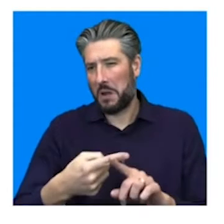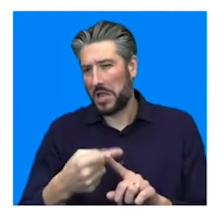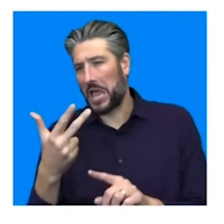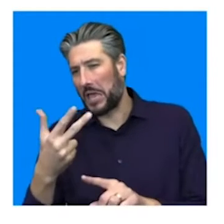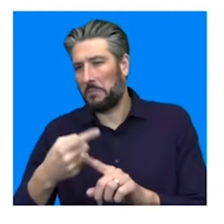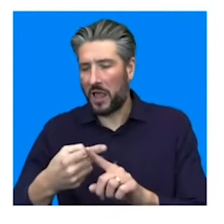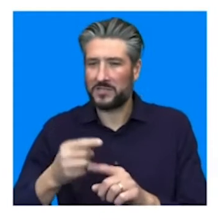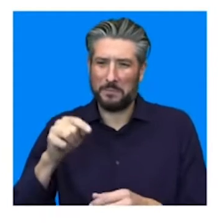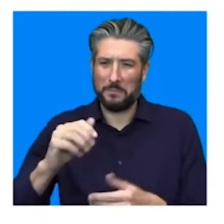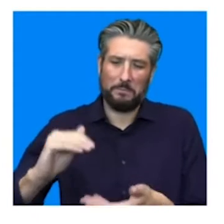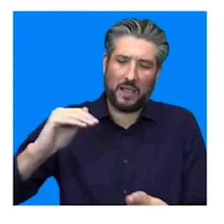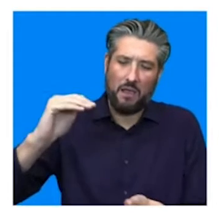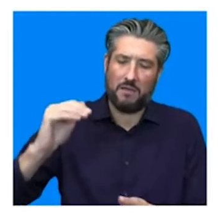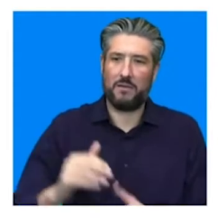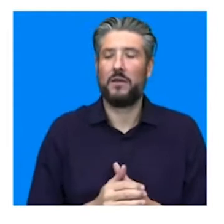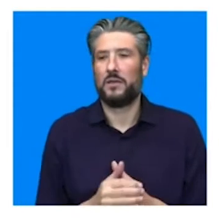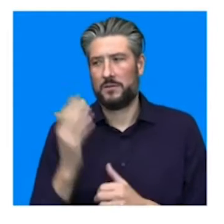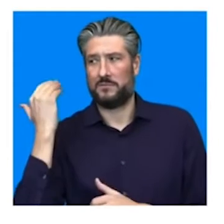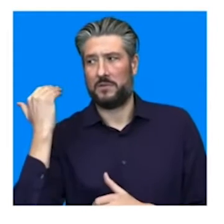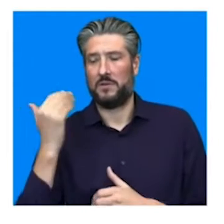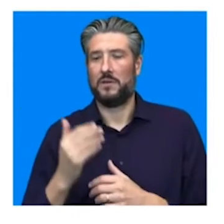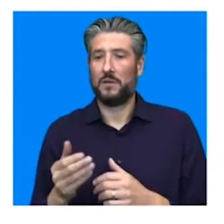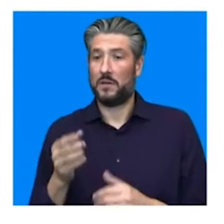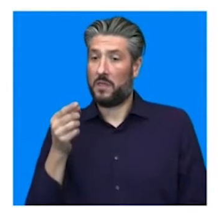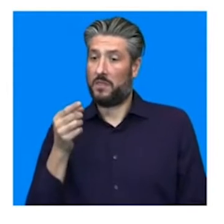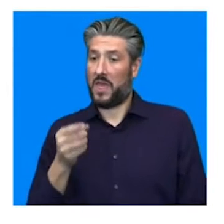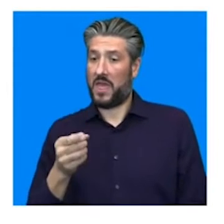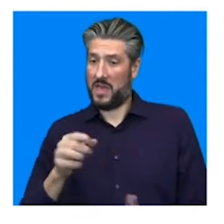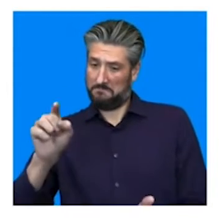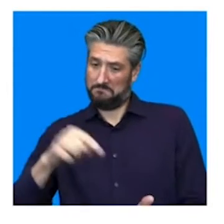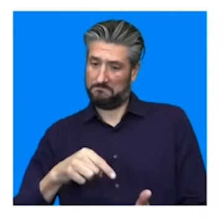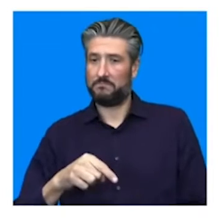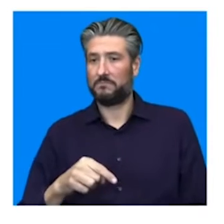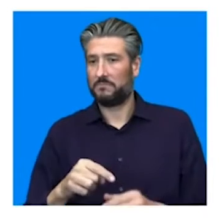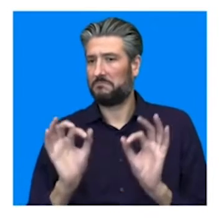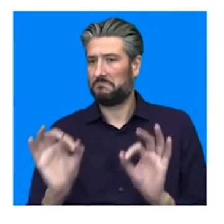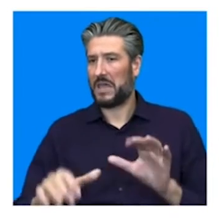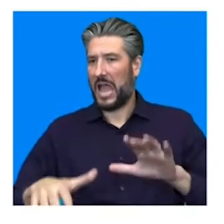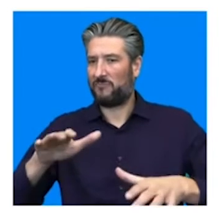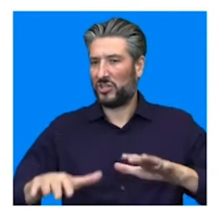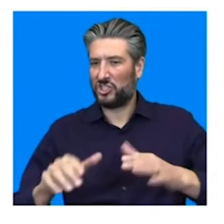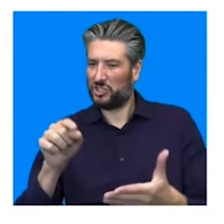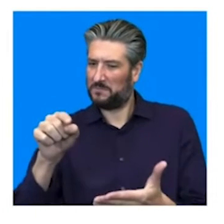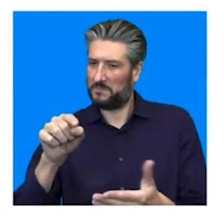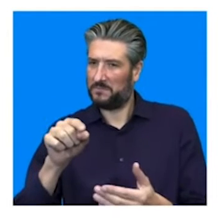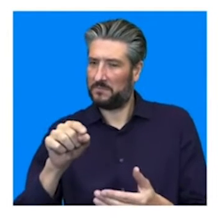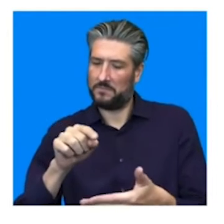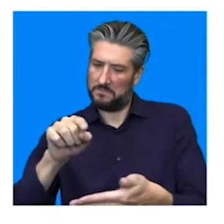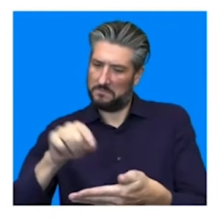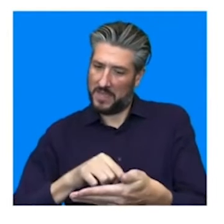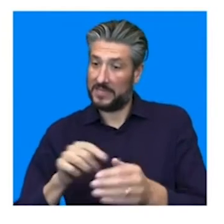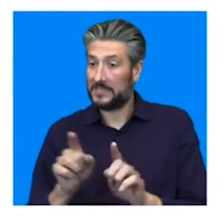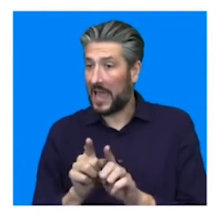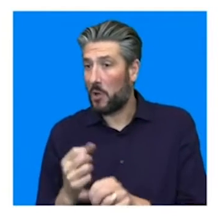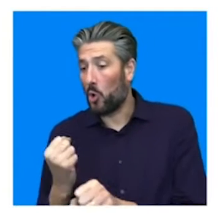size phone of a few years ago, which is pretty much bang on that average. It also happens to be the Google Pixel 3, which